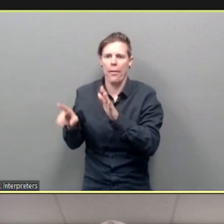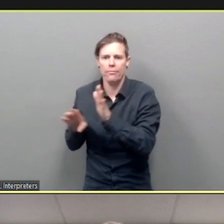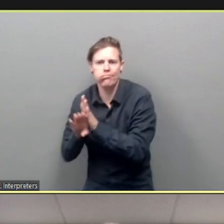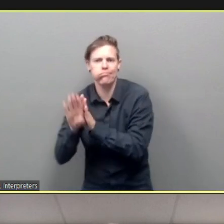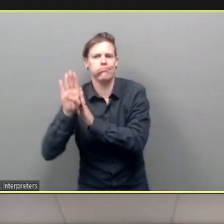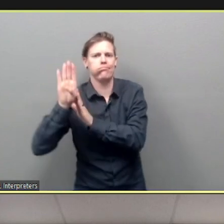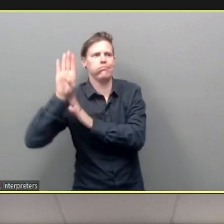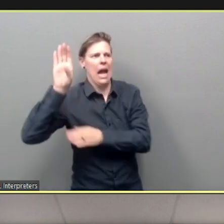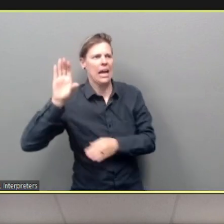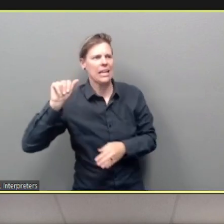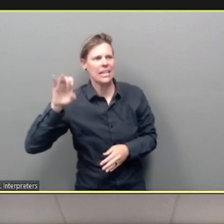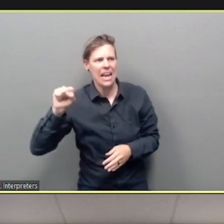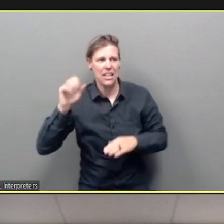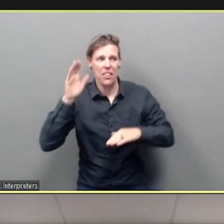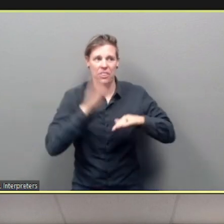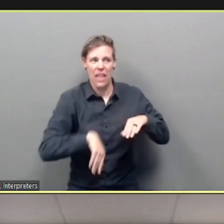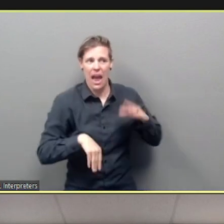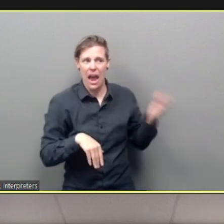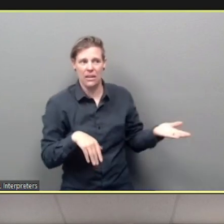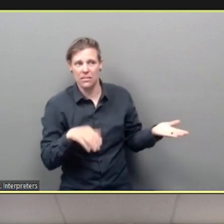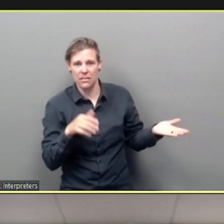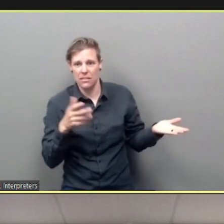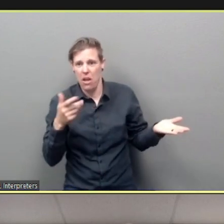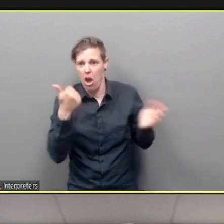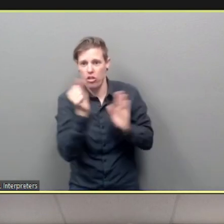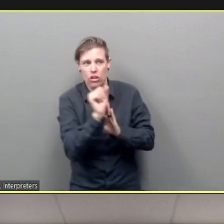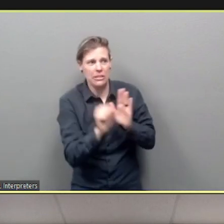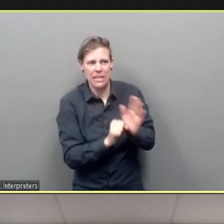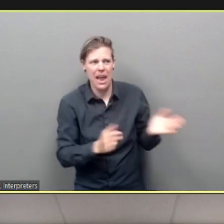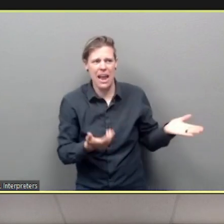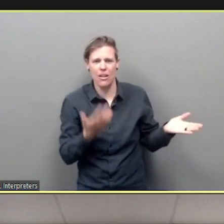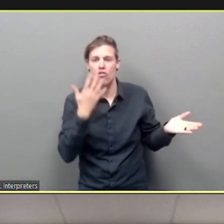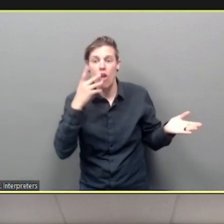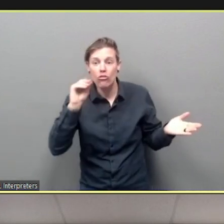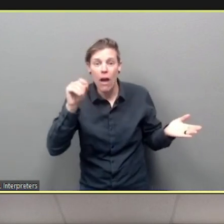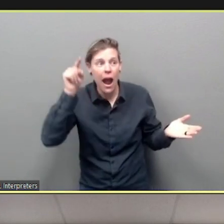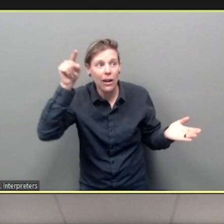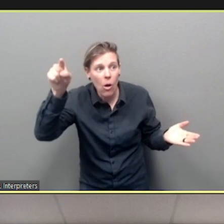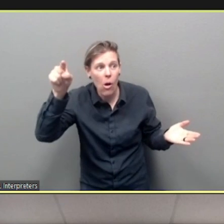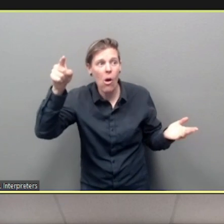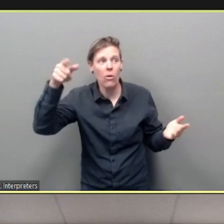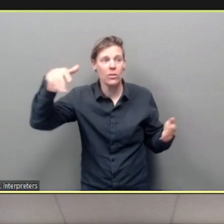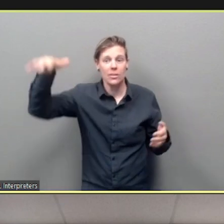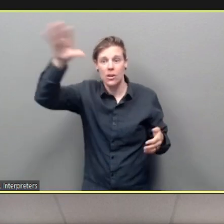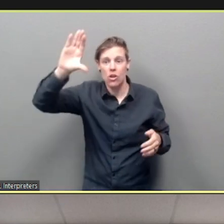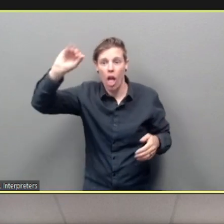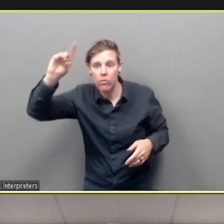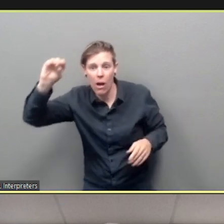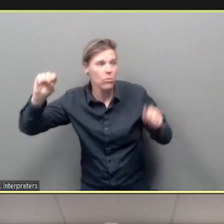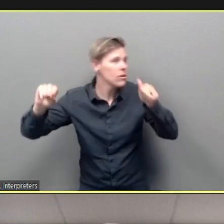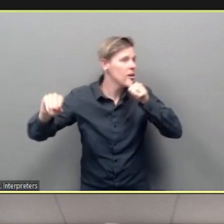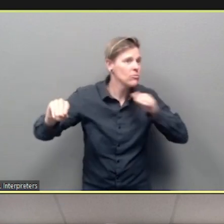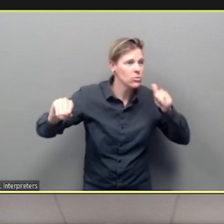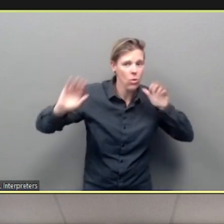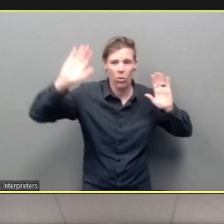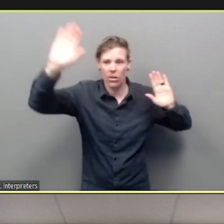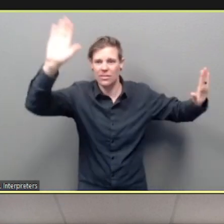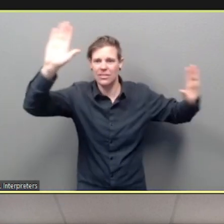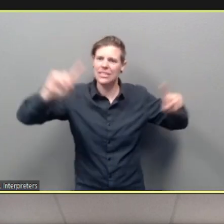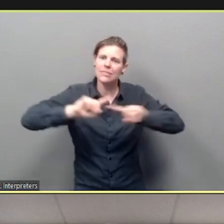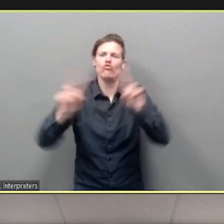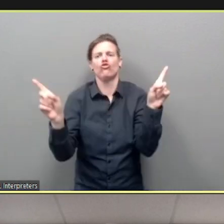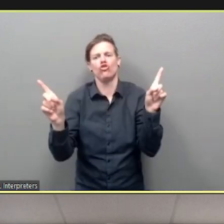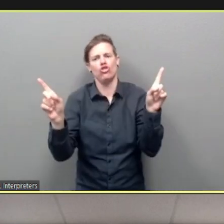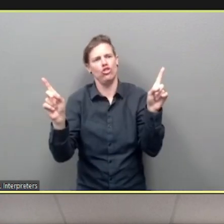true today, than Colorado per 100,000 people. And and we have a higher vaccination rate, so